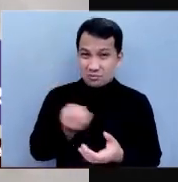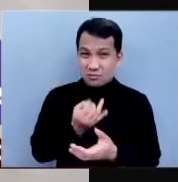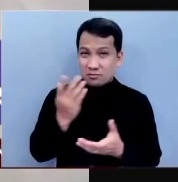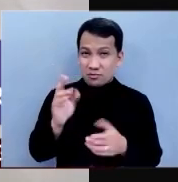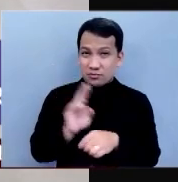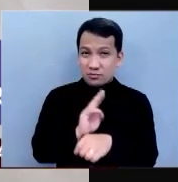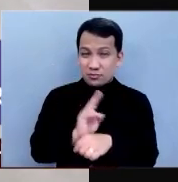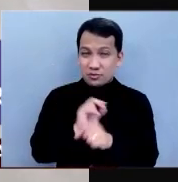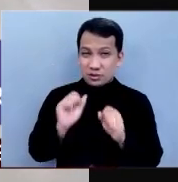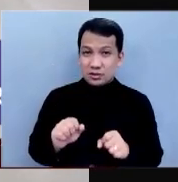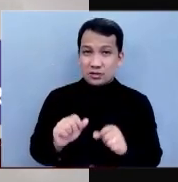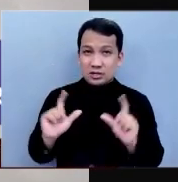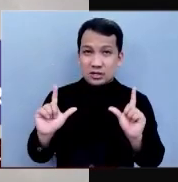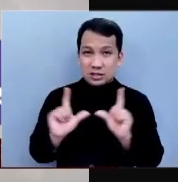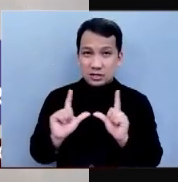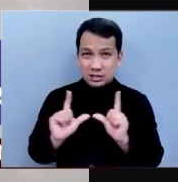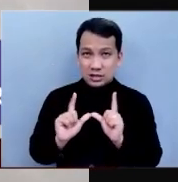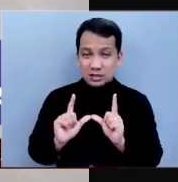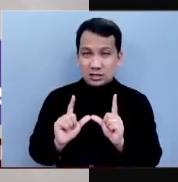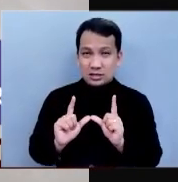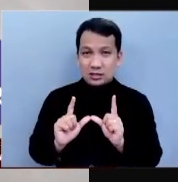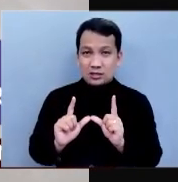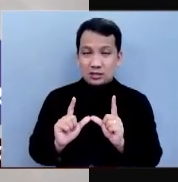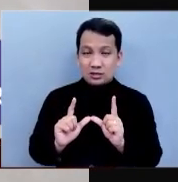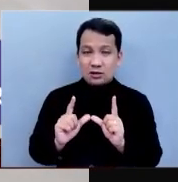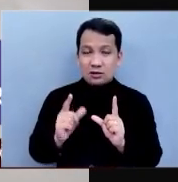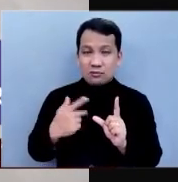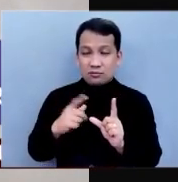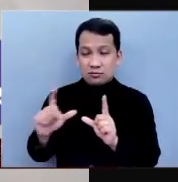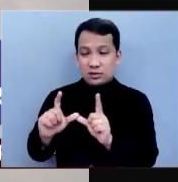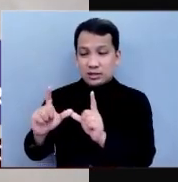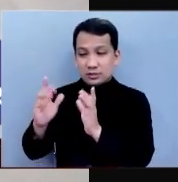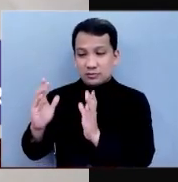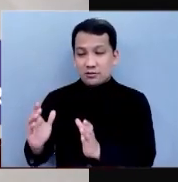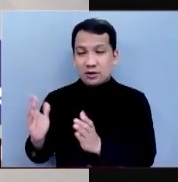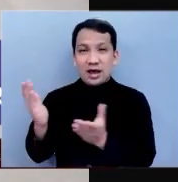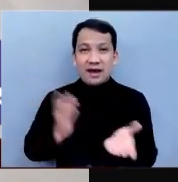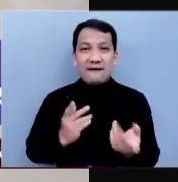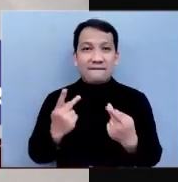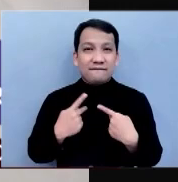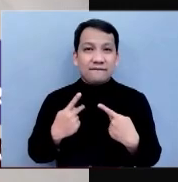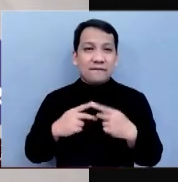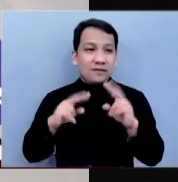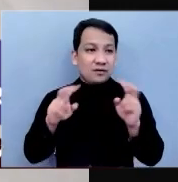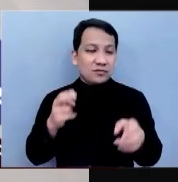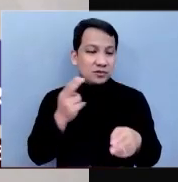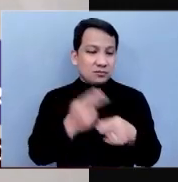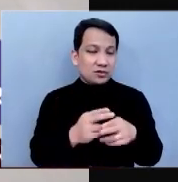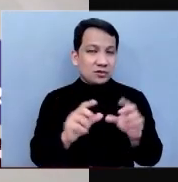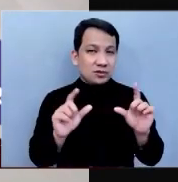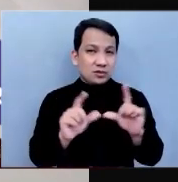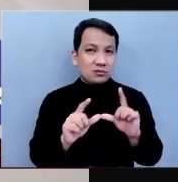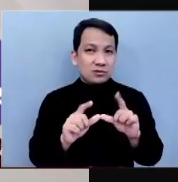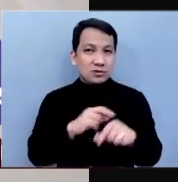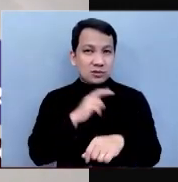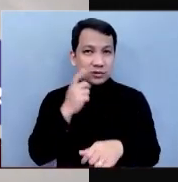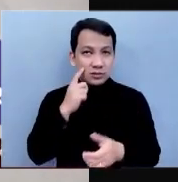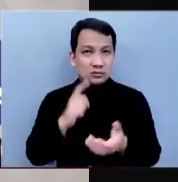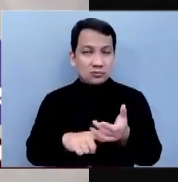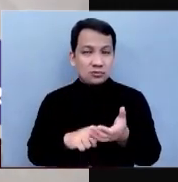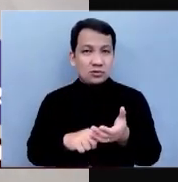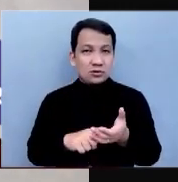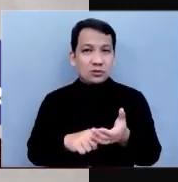gumamit noon is the licensee. And the one having the name dun sa registration of